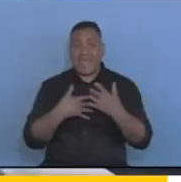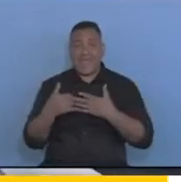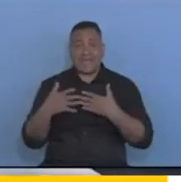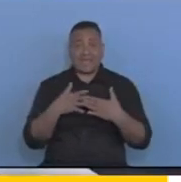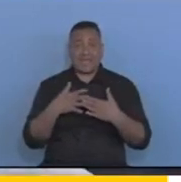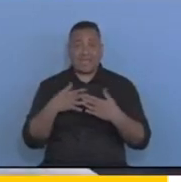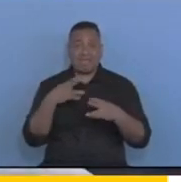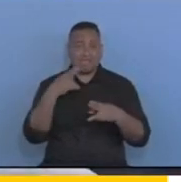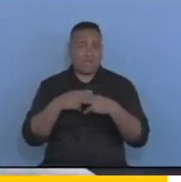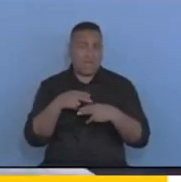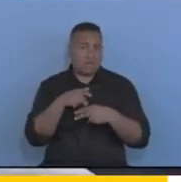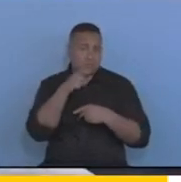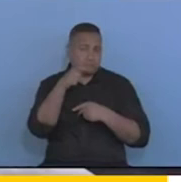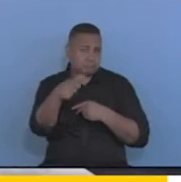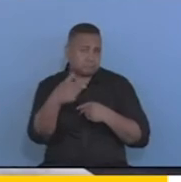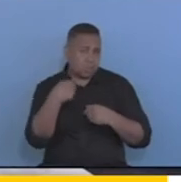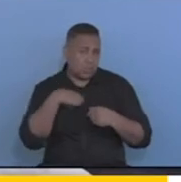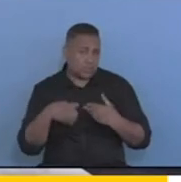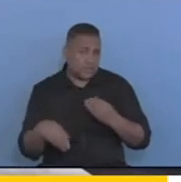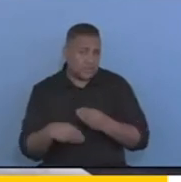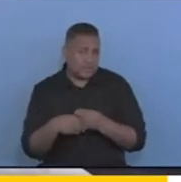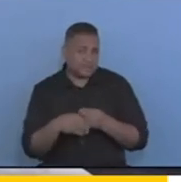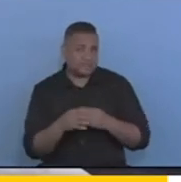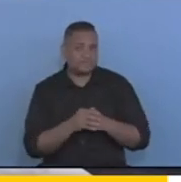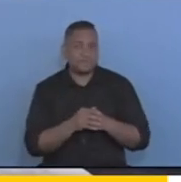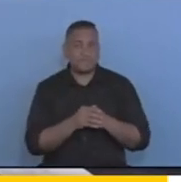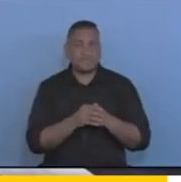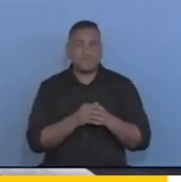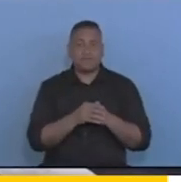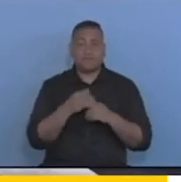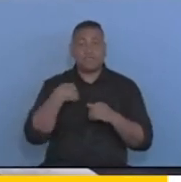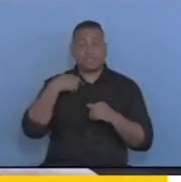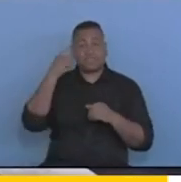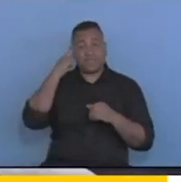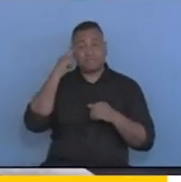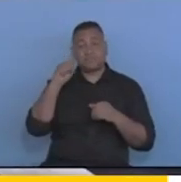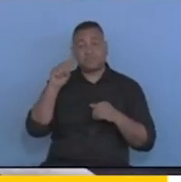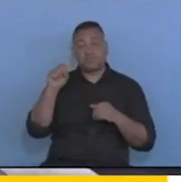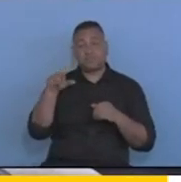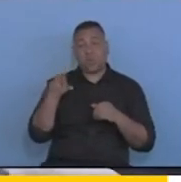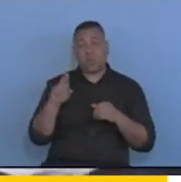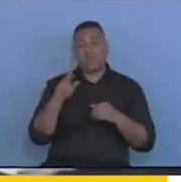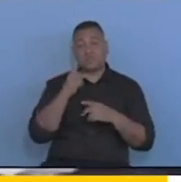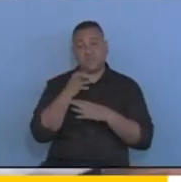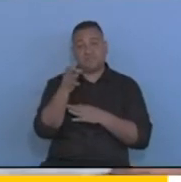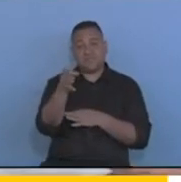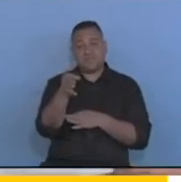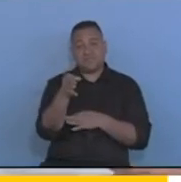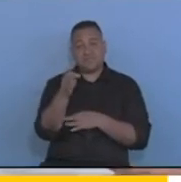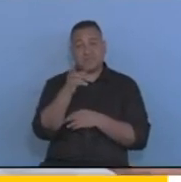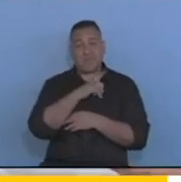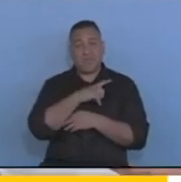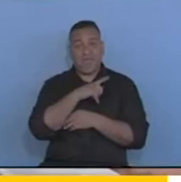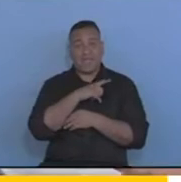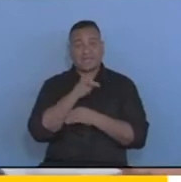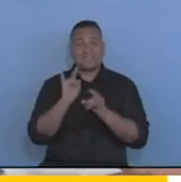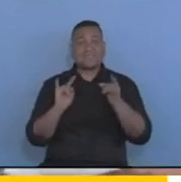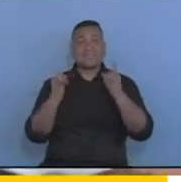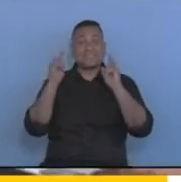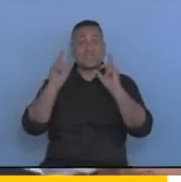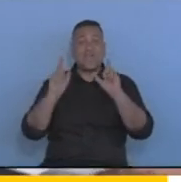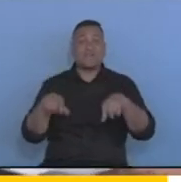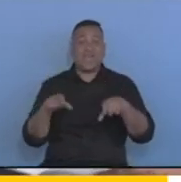like to add? I think the solar in general is something for the future. You know, the city of Cape Town is starting to install 20,000 solar